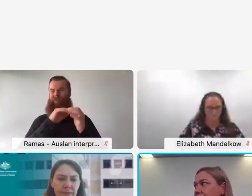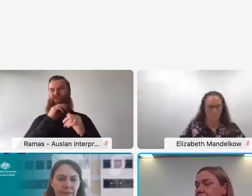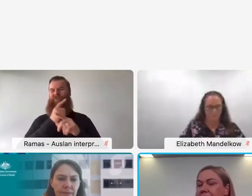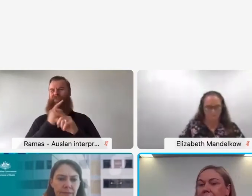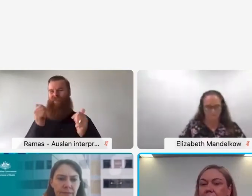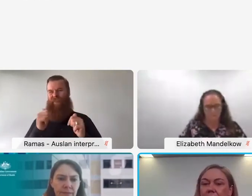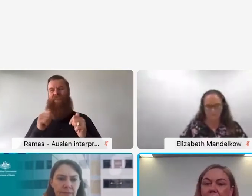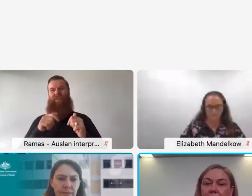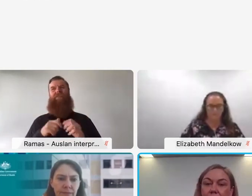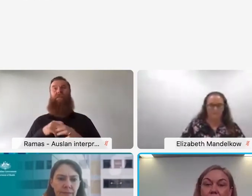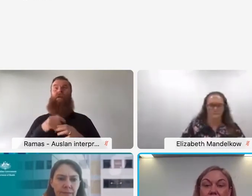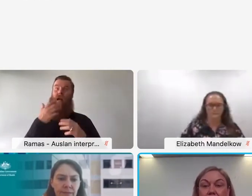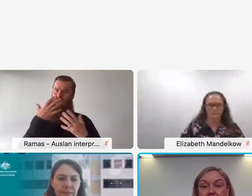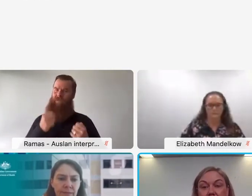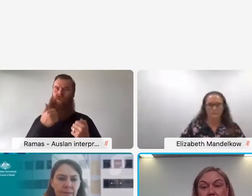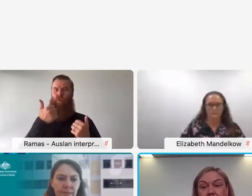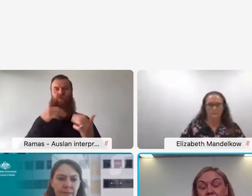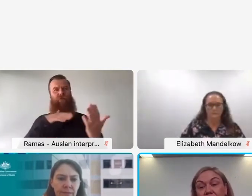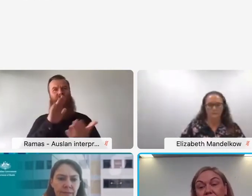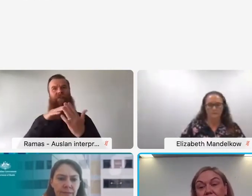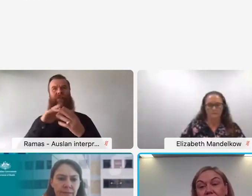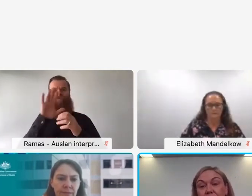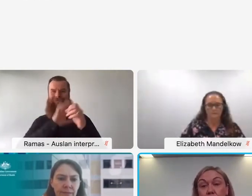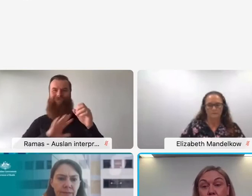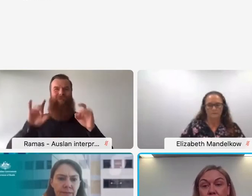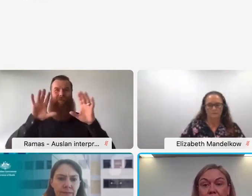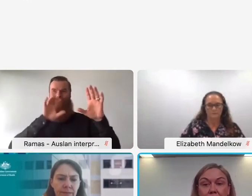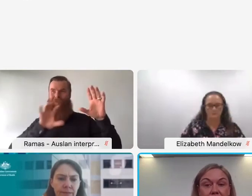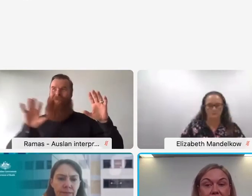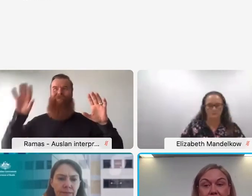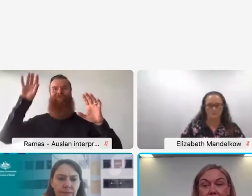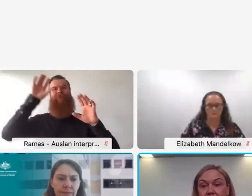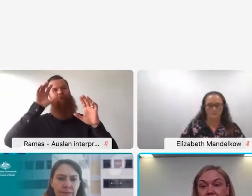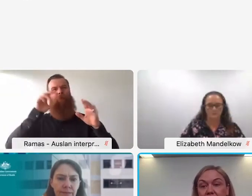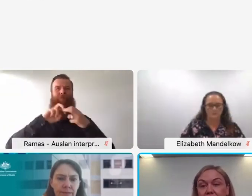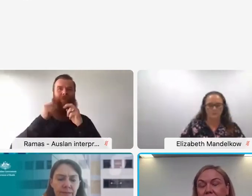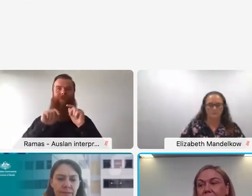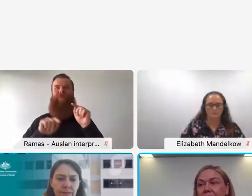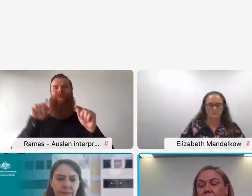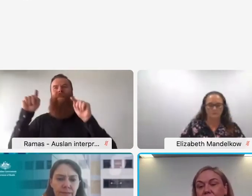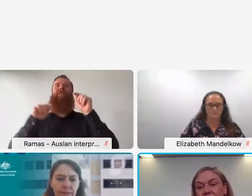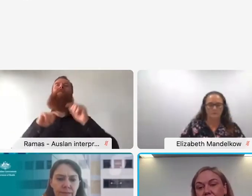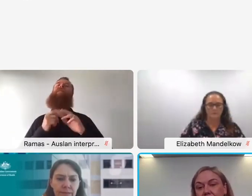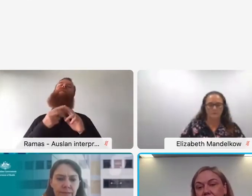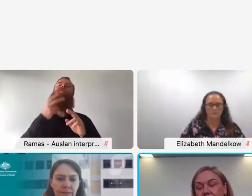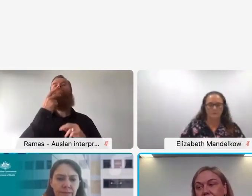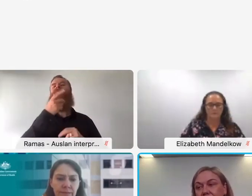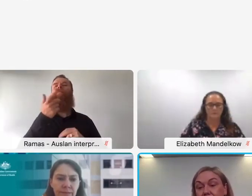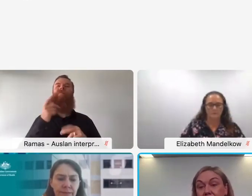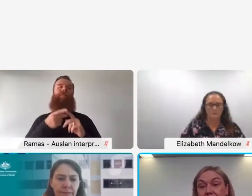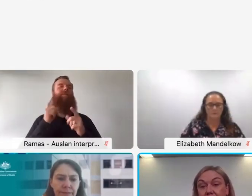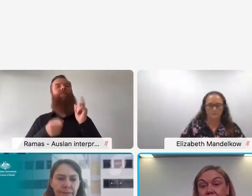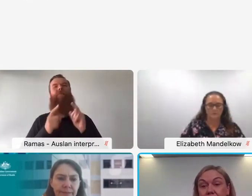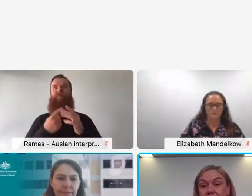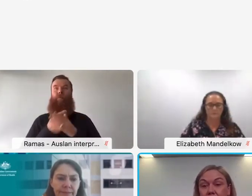some challenges in that. Where providers have short-term accommodation on site, that often